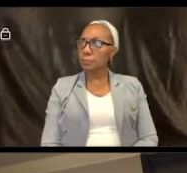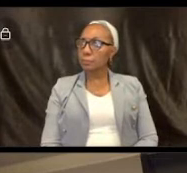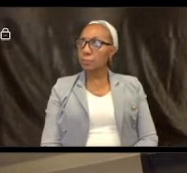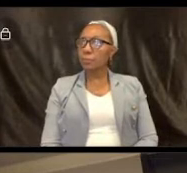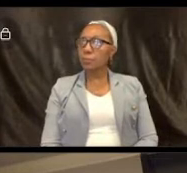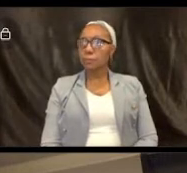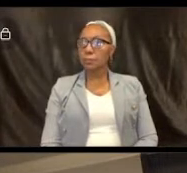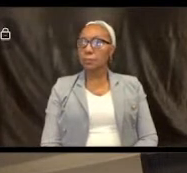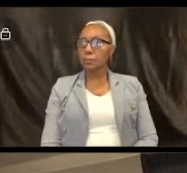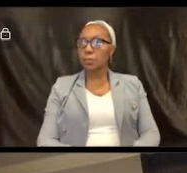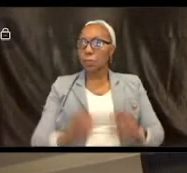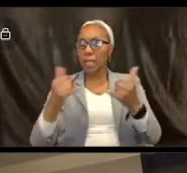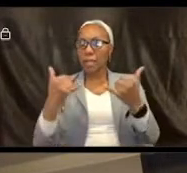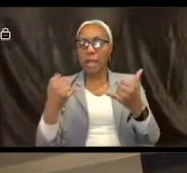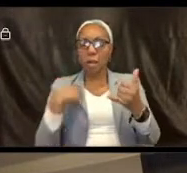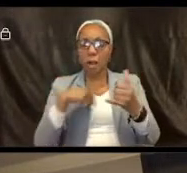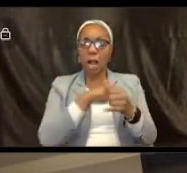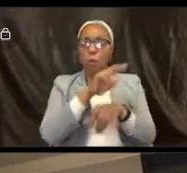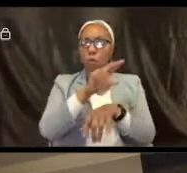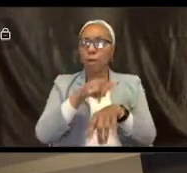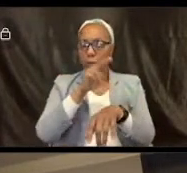We're now moving to our regular agenda.